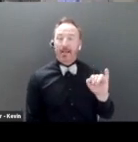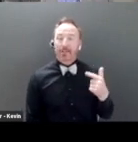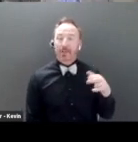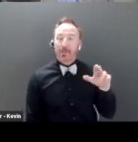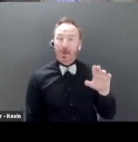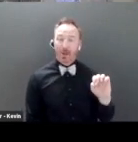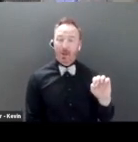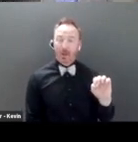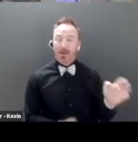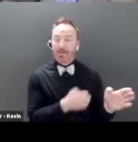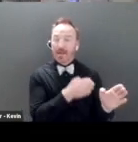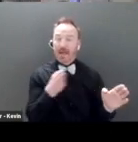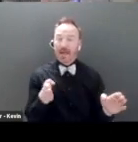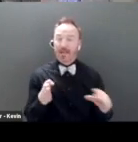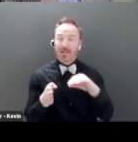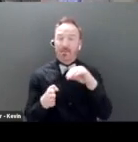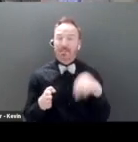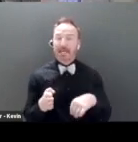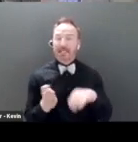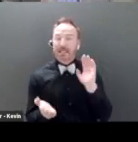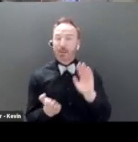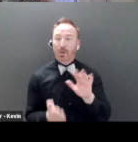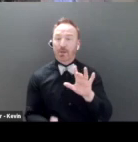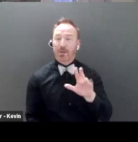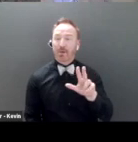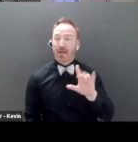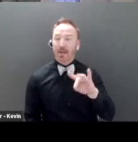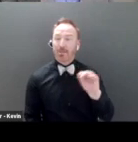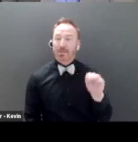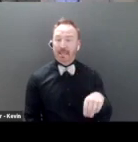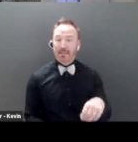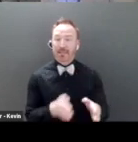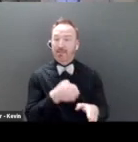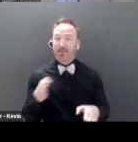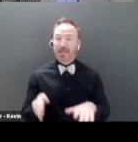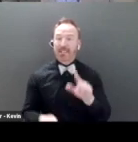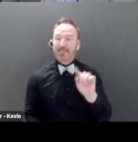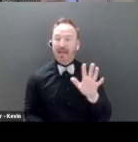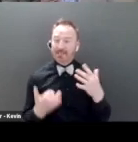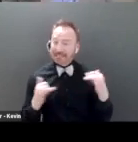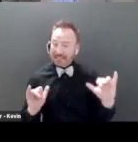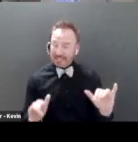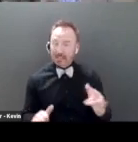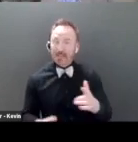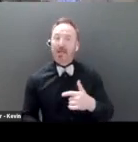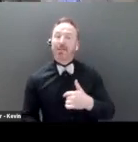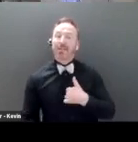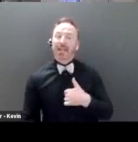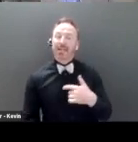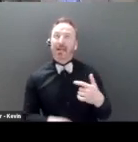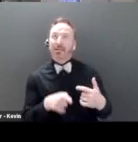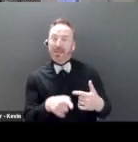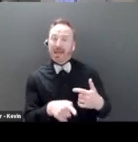38%. The reporting is still a T5. There is refundable tax associated with this. It's called and it comes from